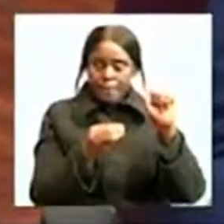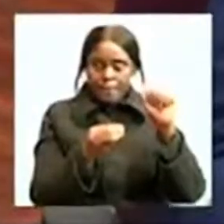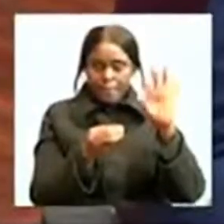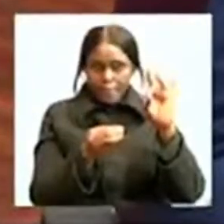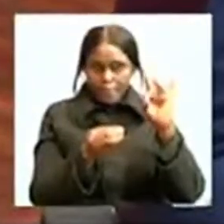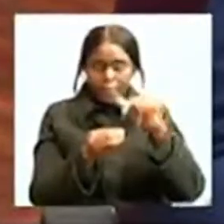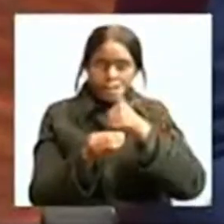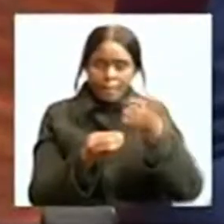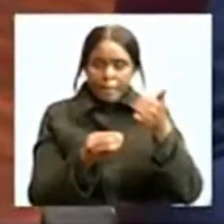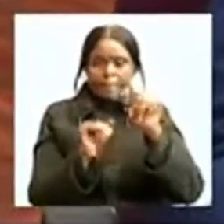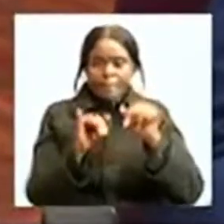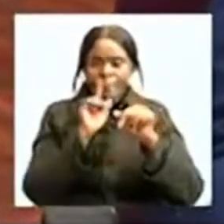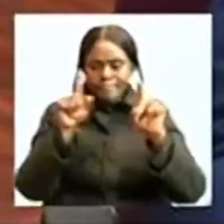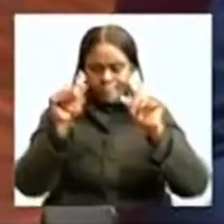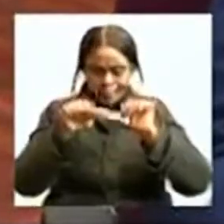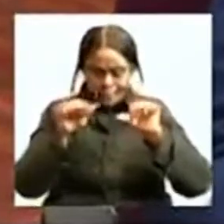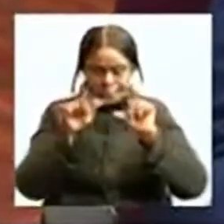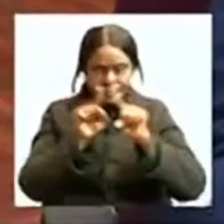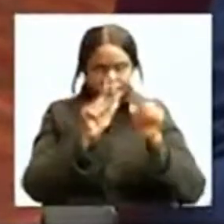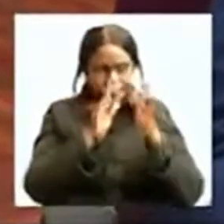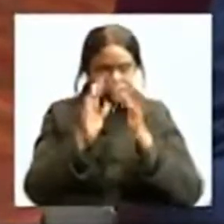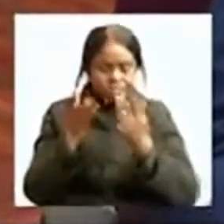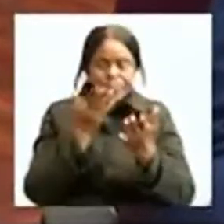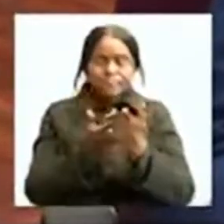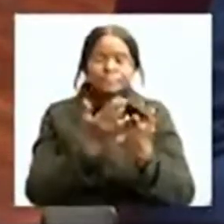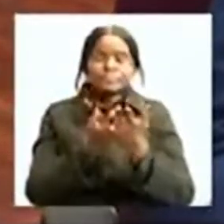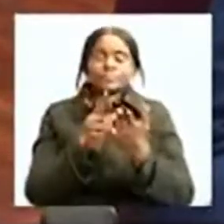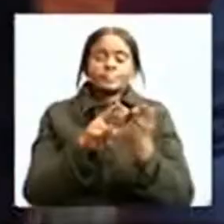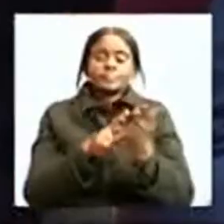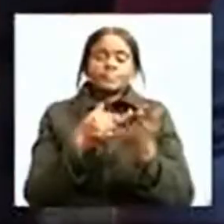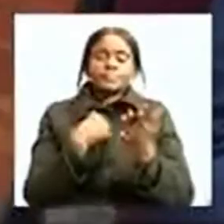while conducting the audits and preparing this report.